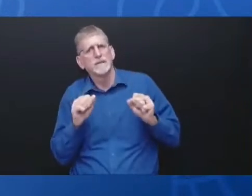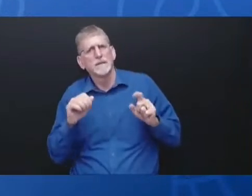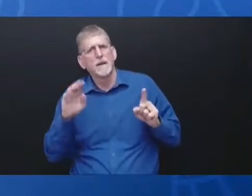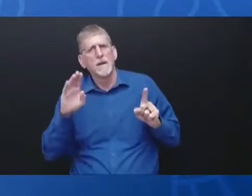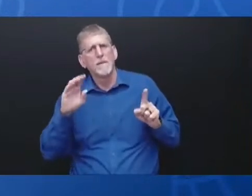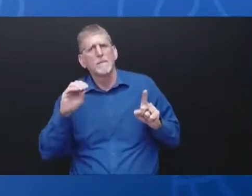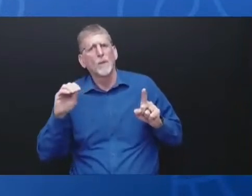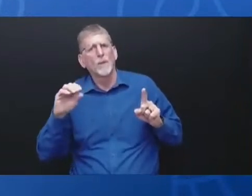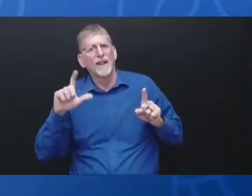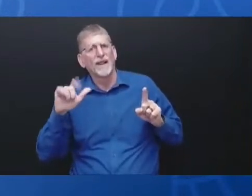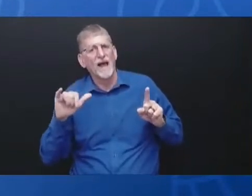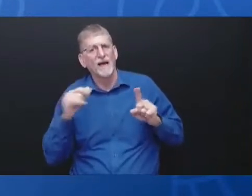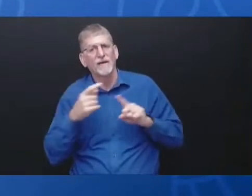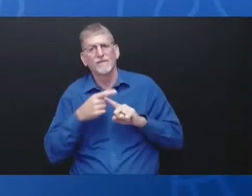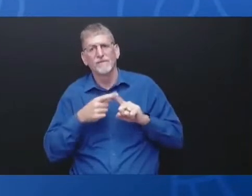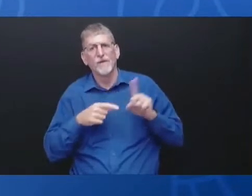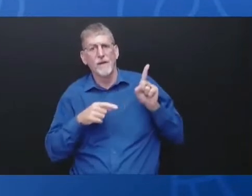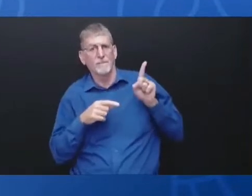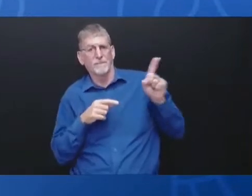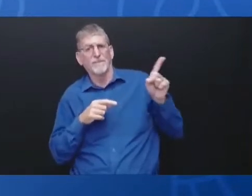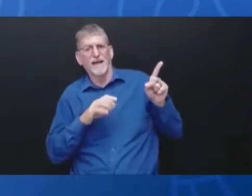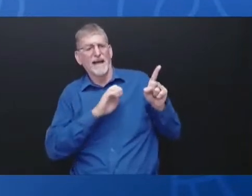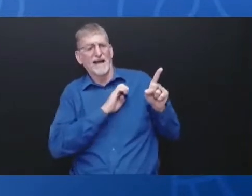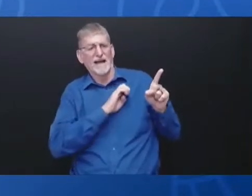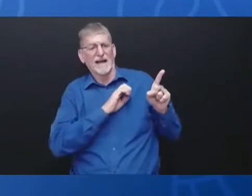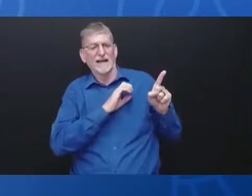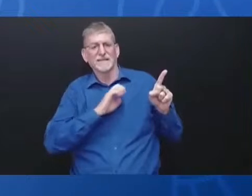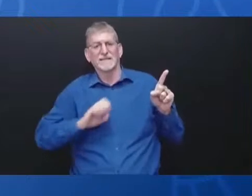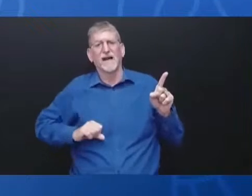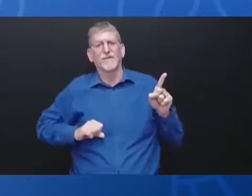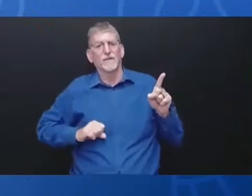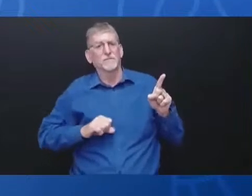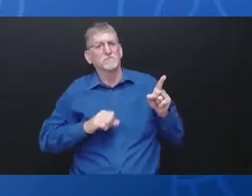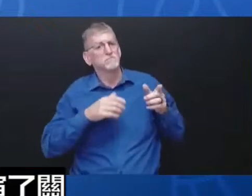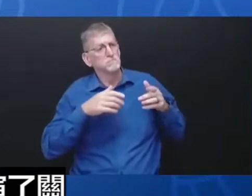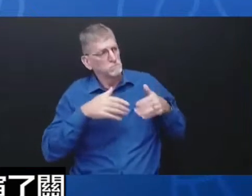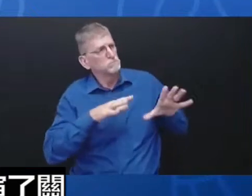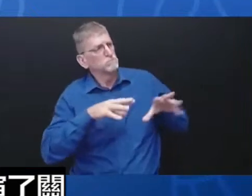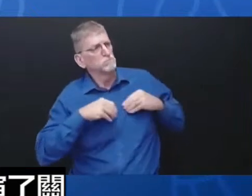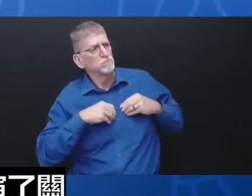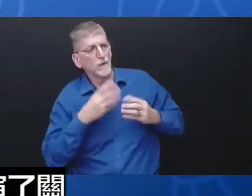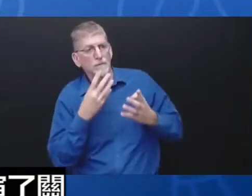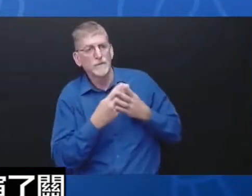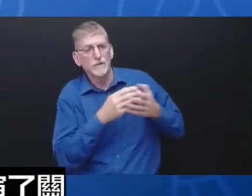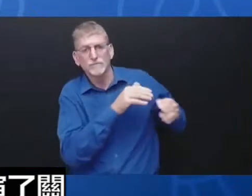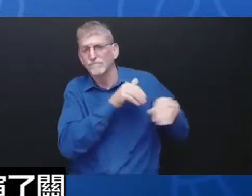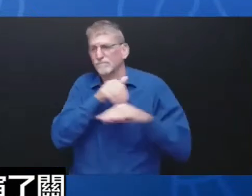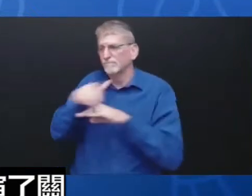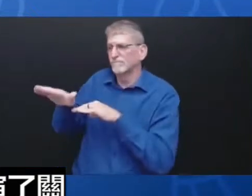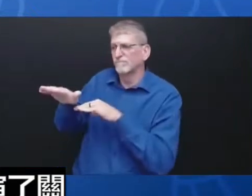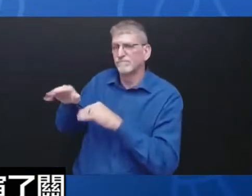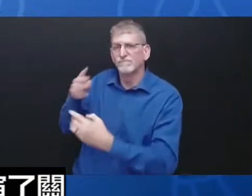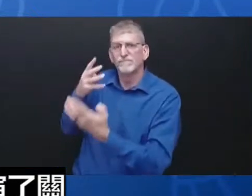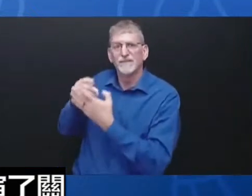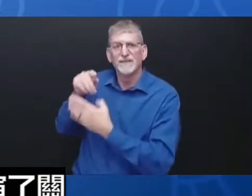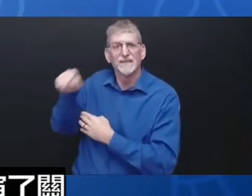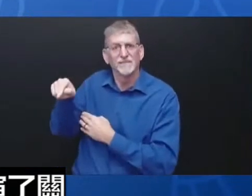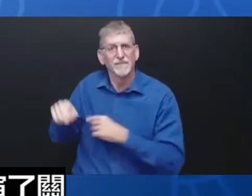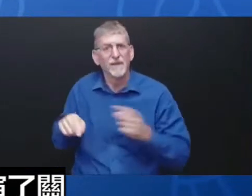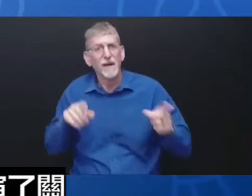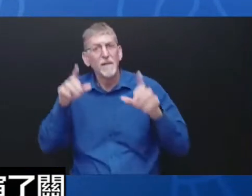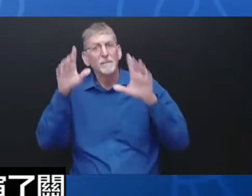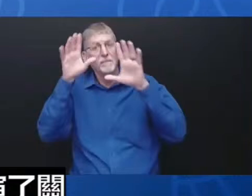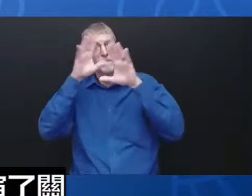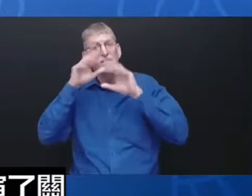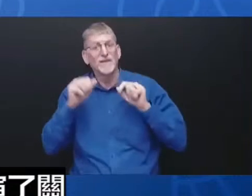transfer. As Secretary Rubio said, once again, President Bukele has shown he is not only the strongest security leader in